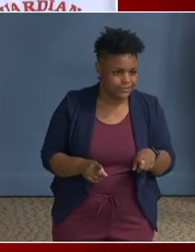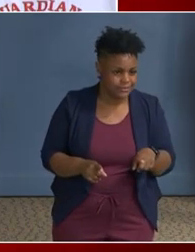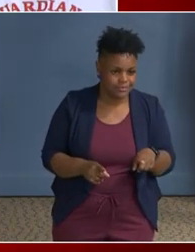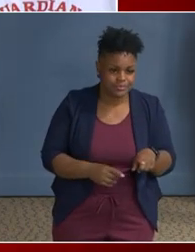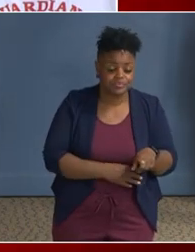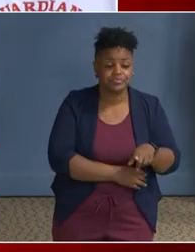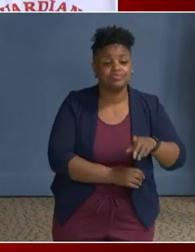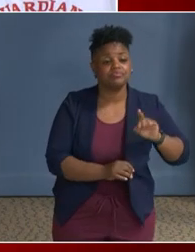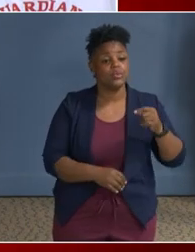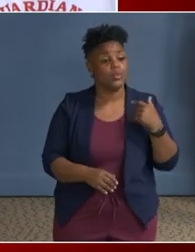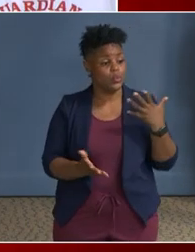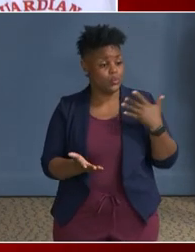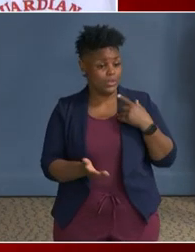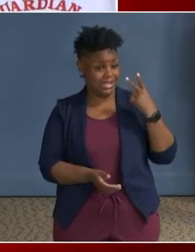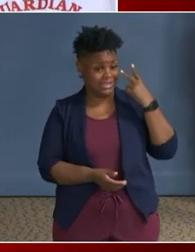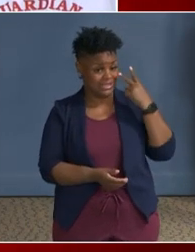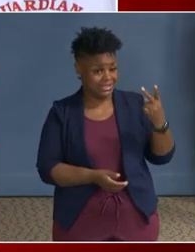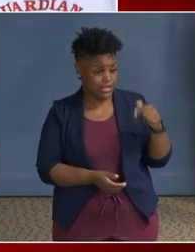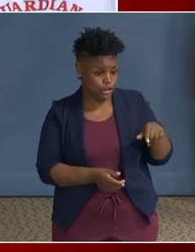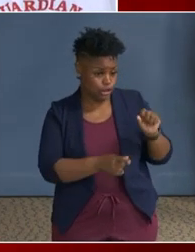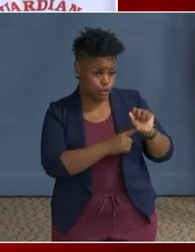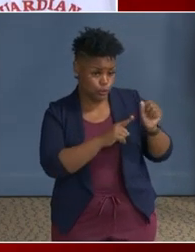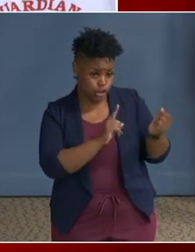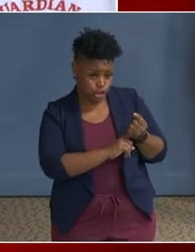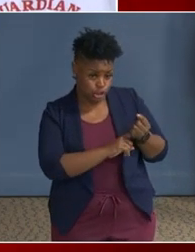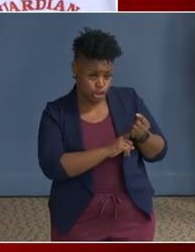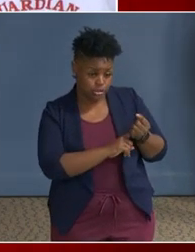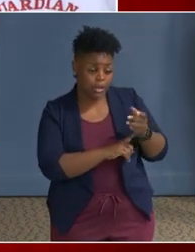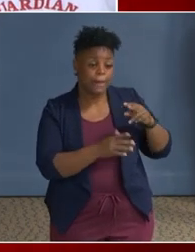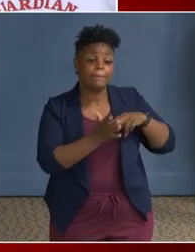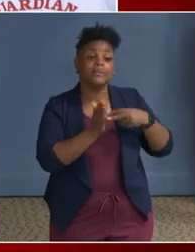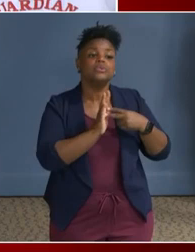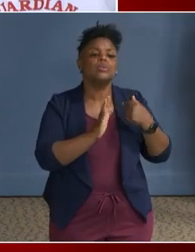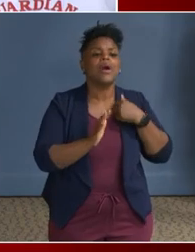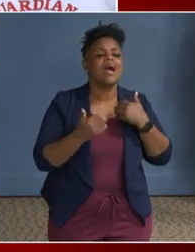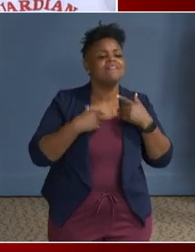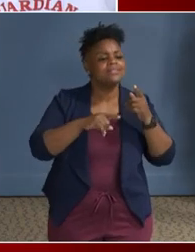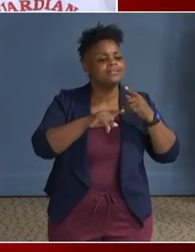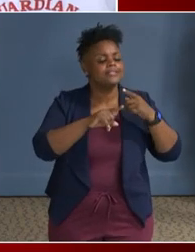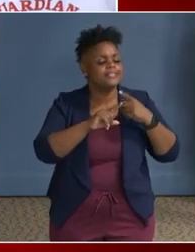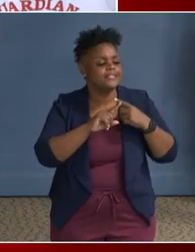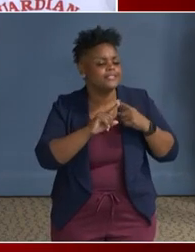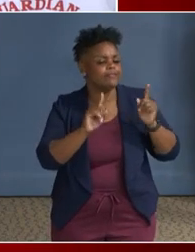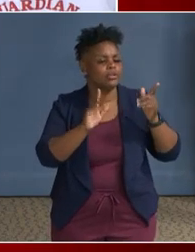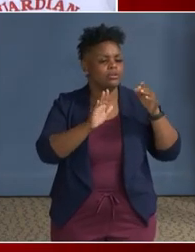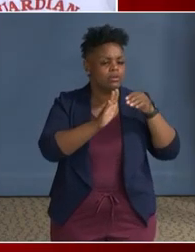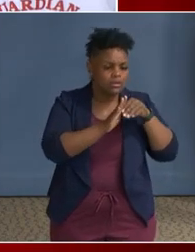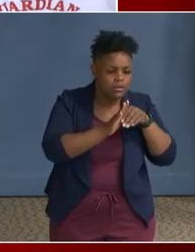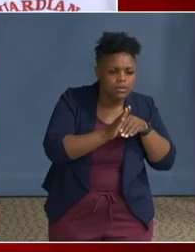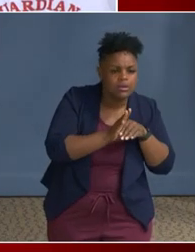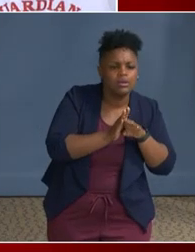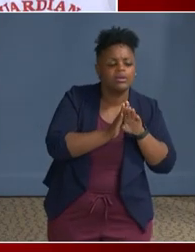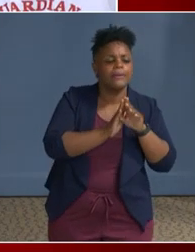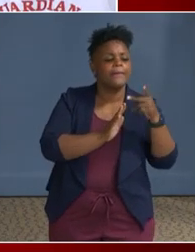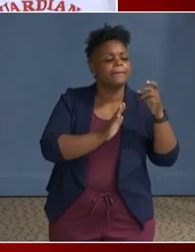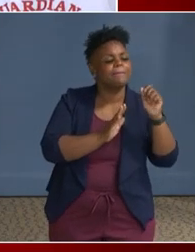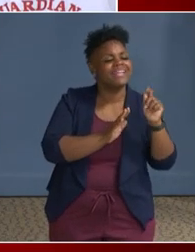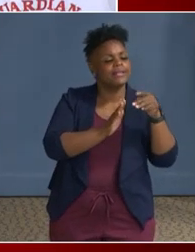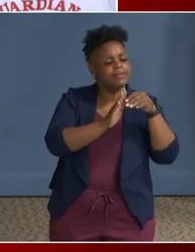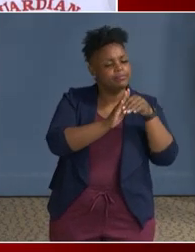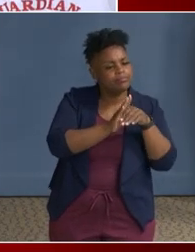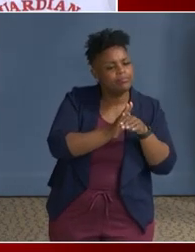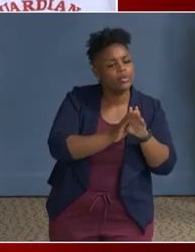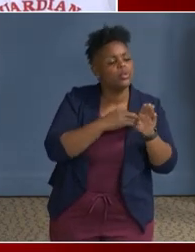we've seen with the cases suggests that we have a different peak, and we use that new peak to manage days of decline